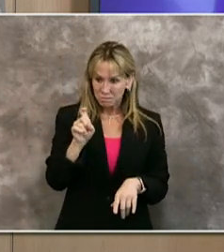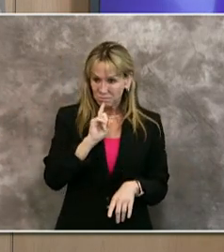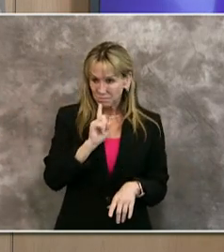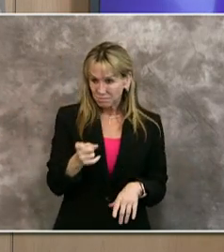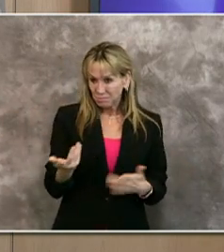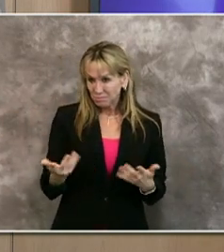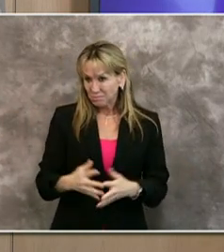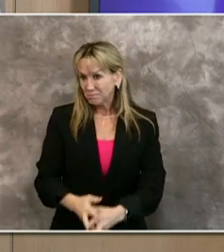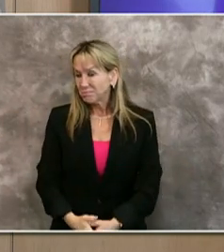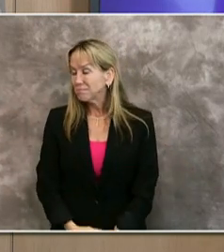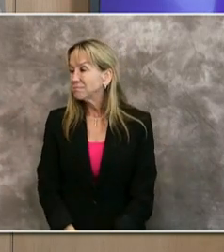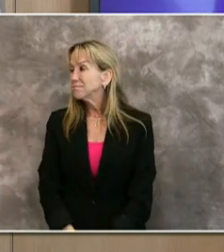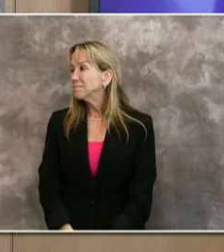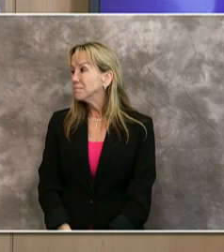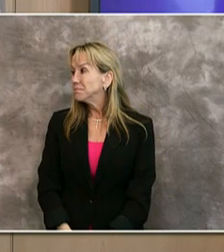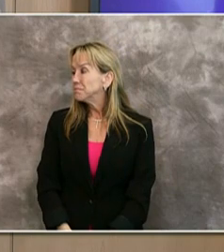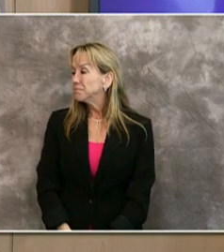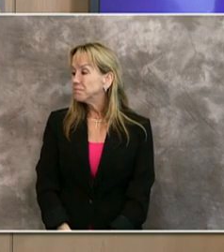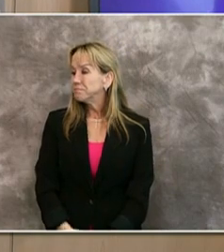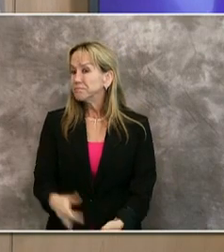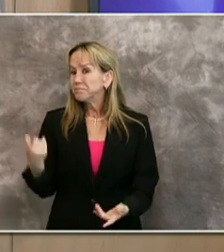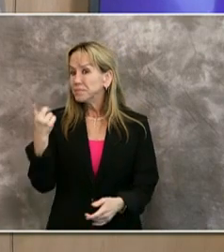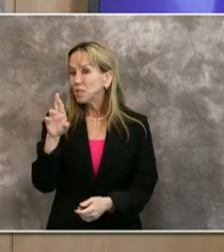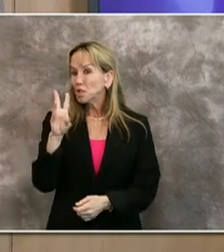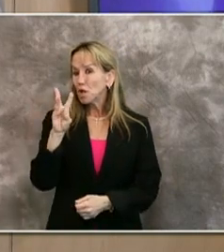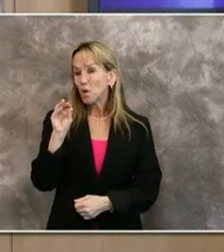virus? Okay, Dr. Wooten?